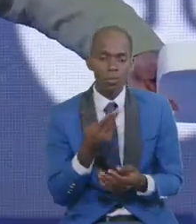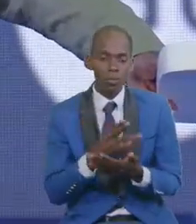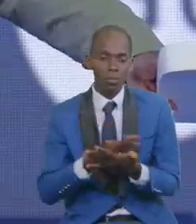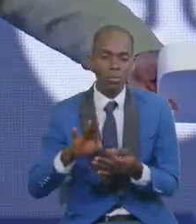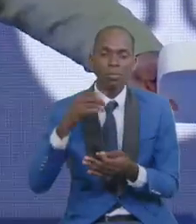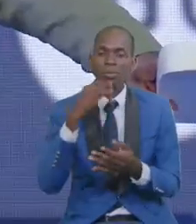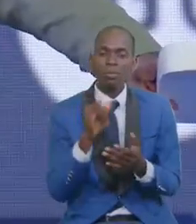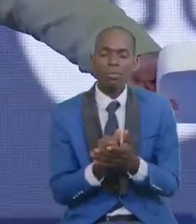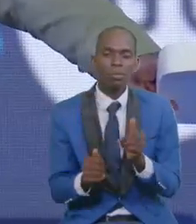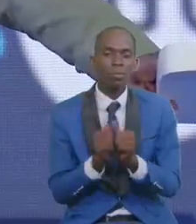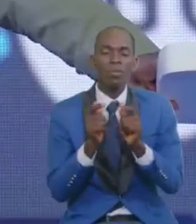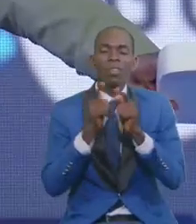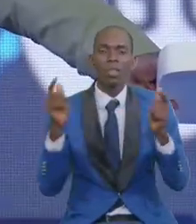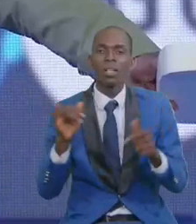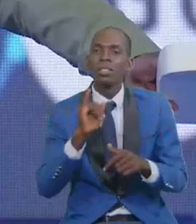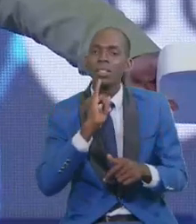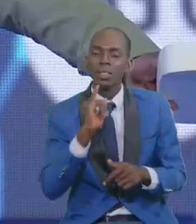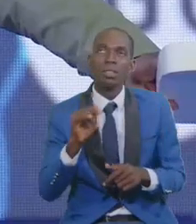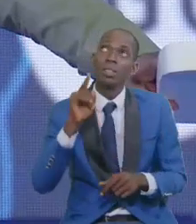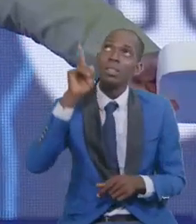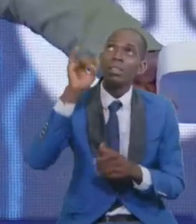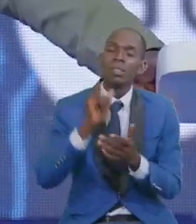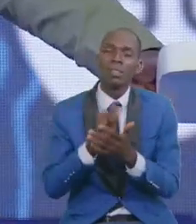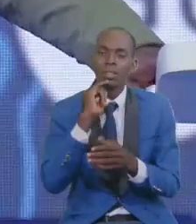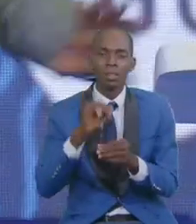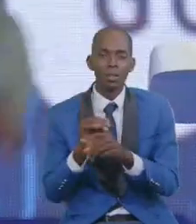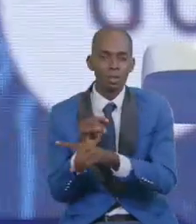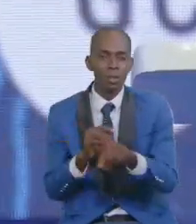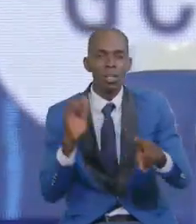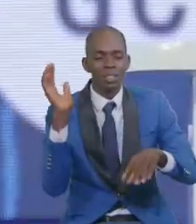you than he that is in the world.